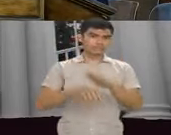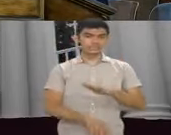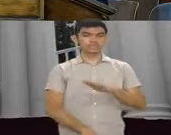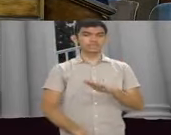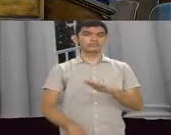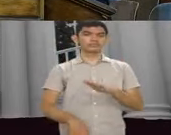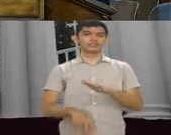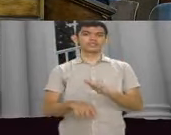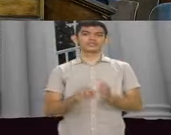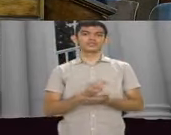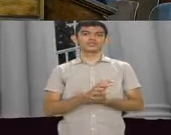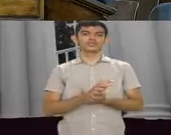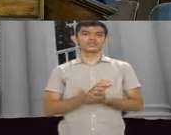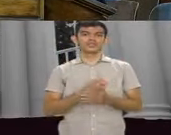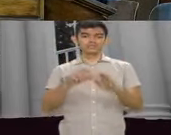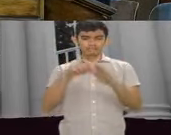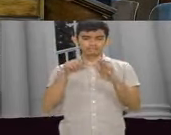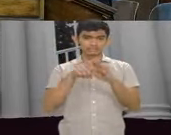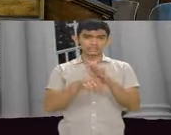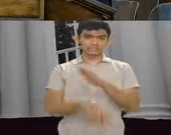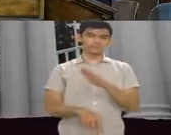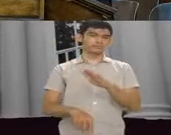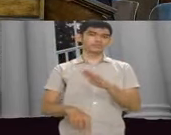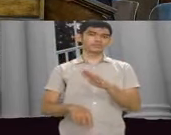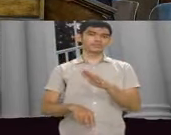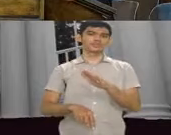rooted yun ang idolatry.